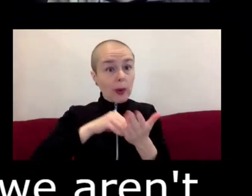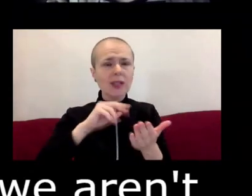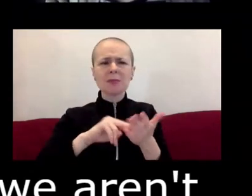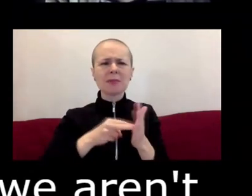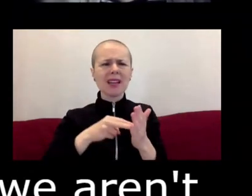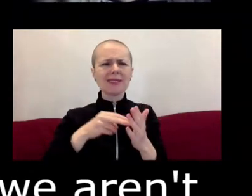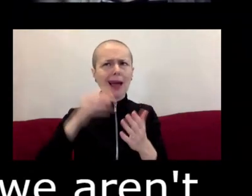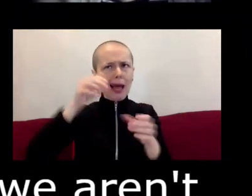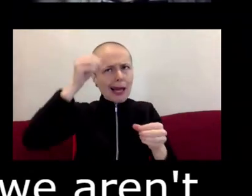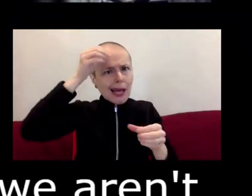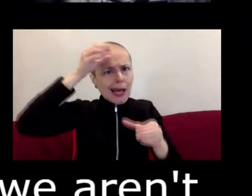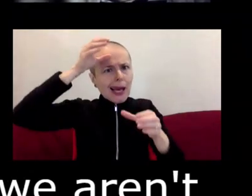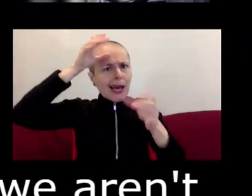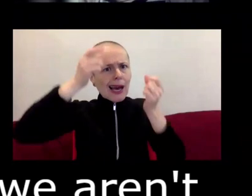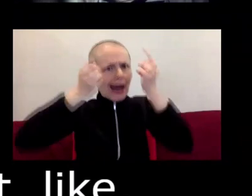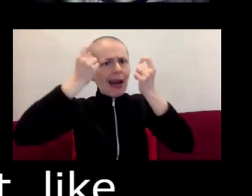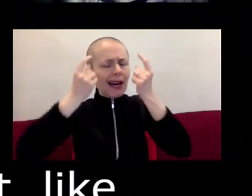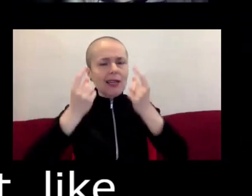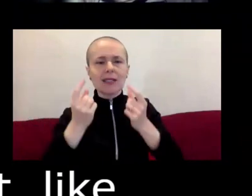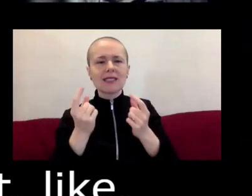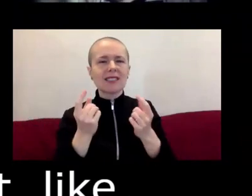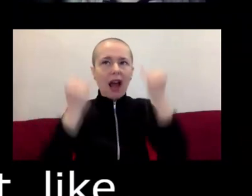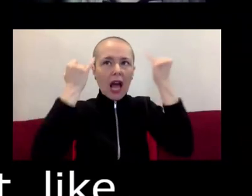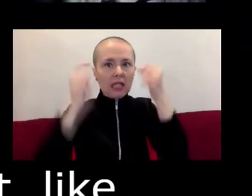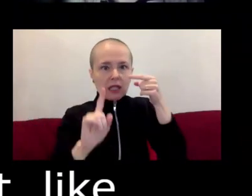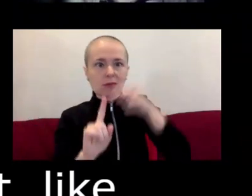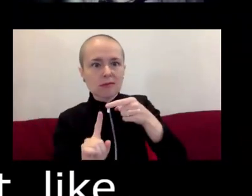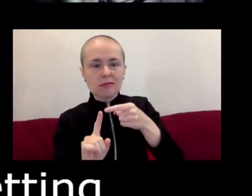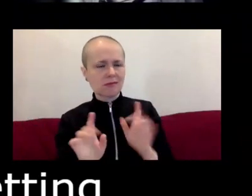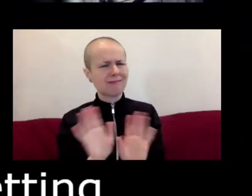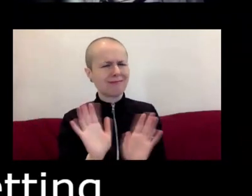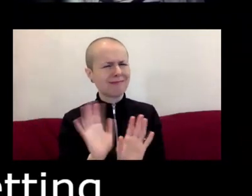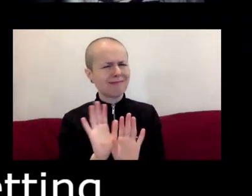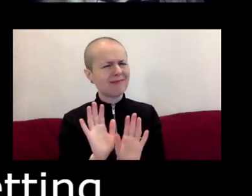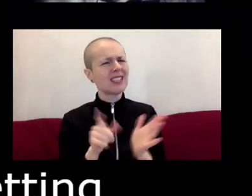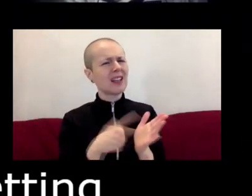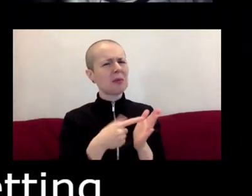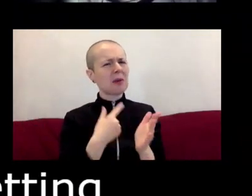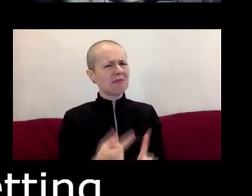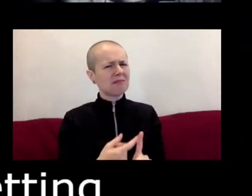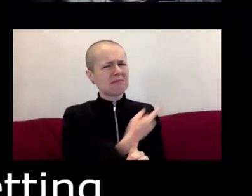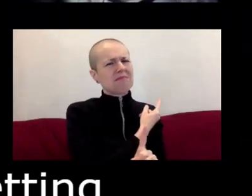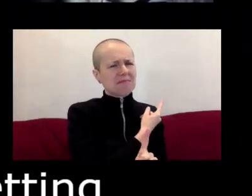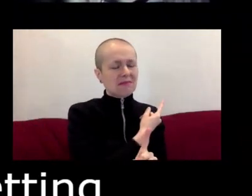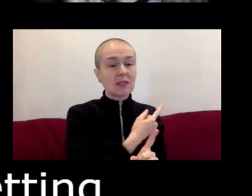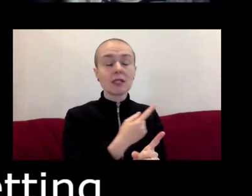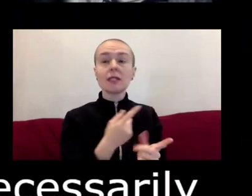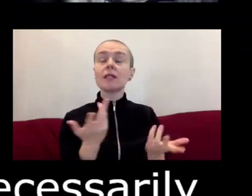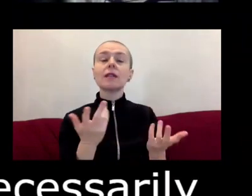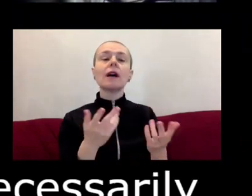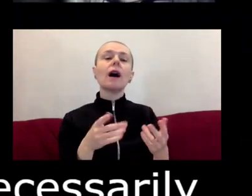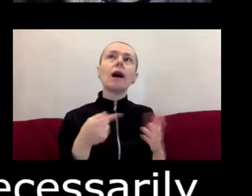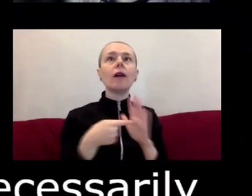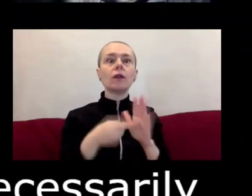gaining knowledge or getting specific ideas. It's not necessarily about being able to count from